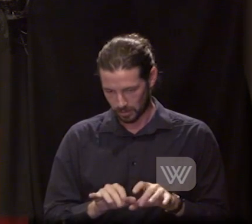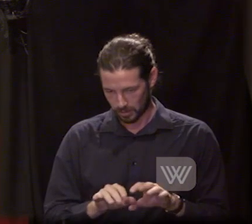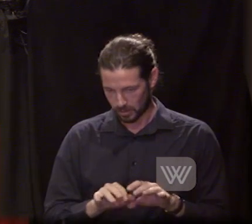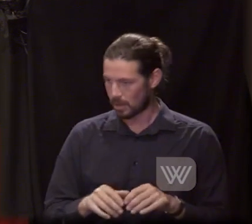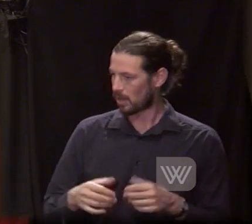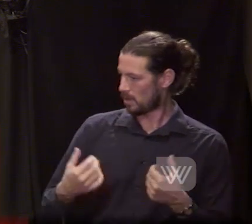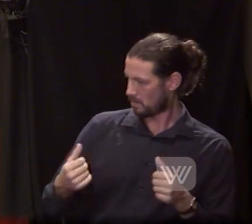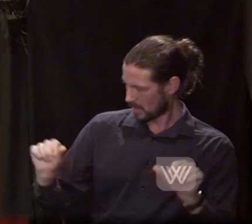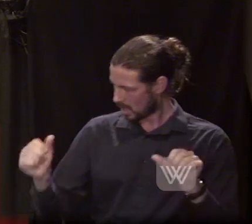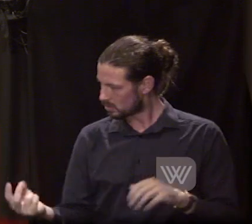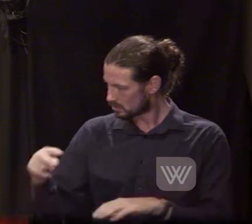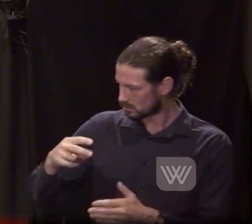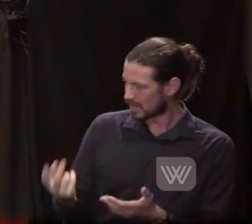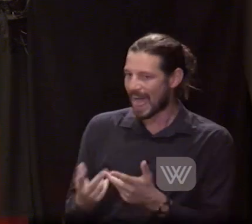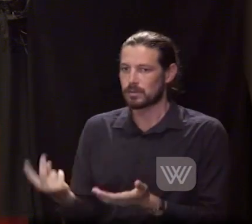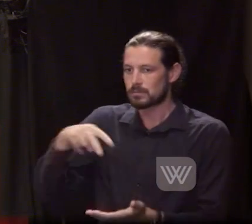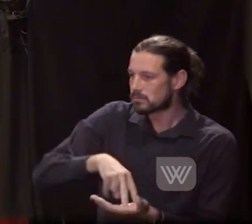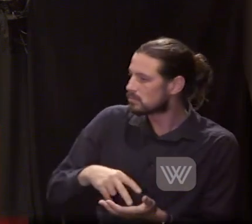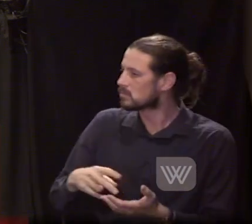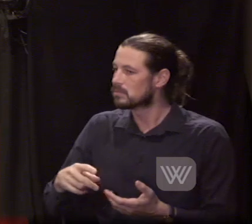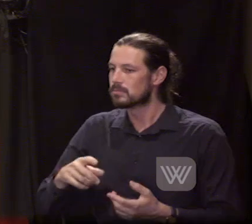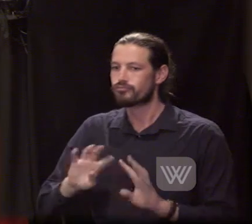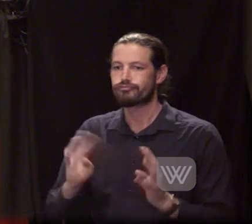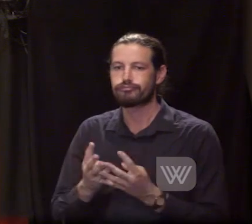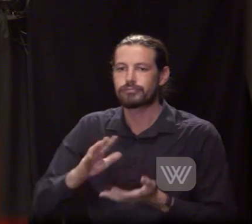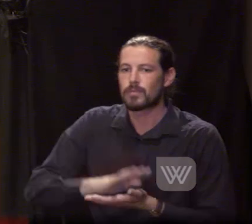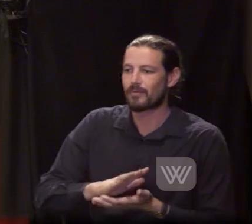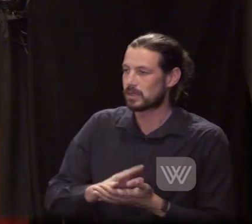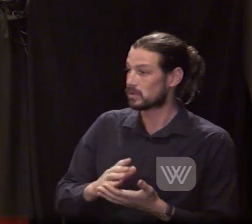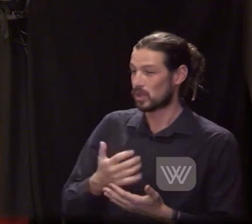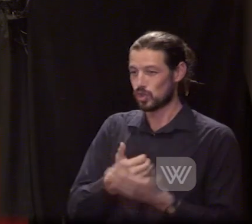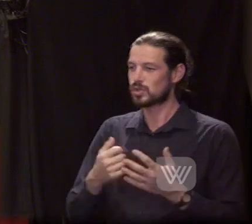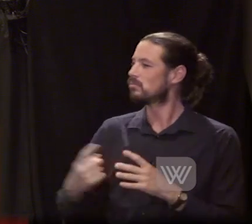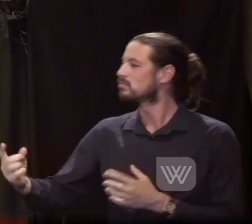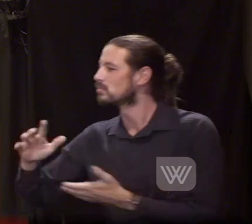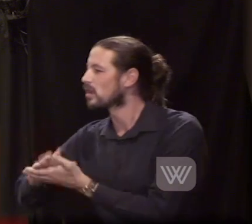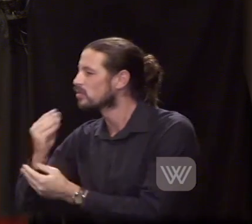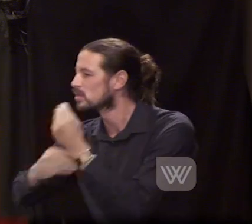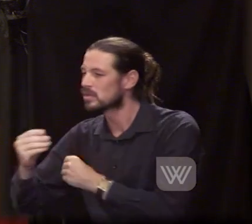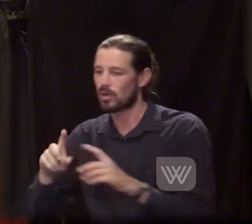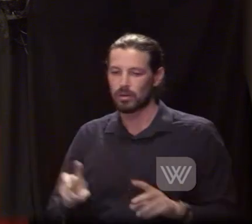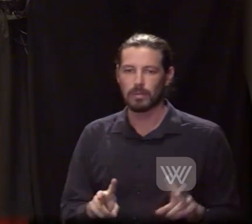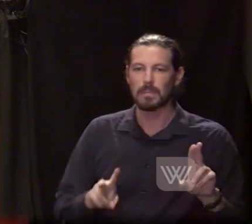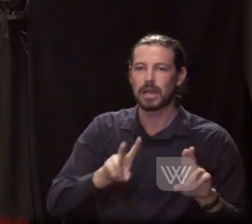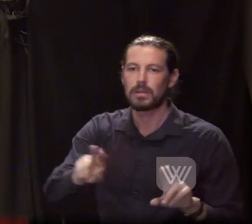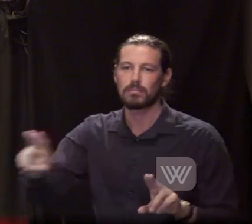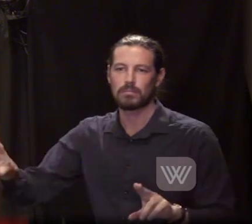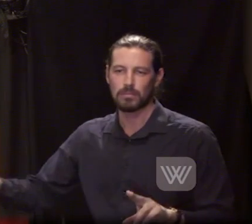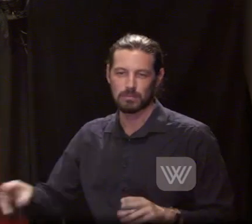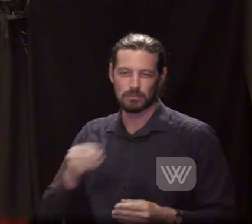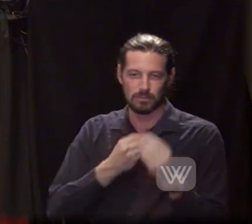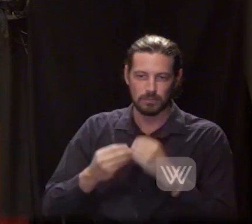breakfast together. We wouldn't necessarily all have breakfast together as a whole group, but we'd pair off or we'd have people come and